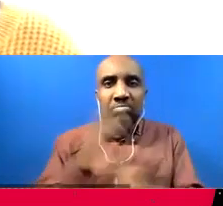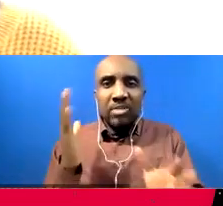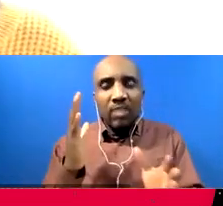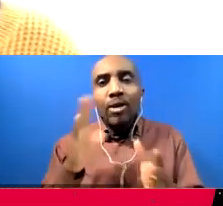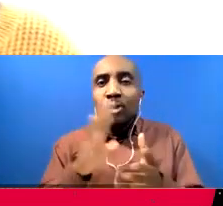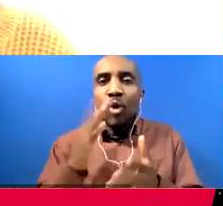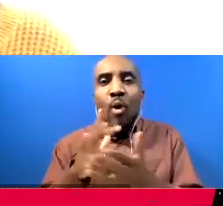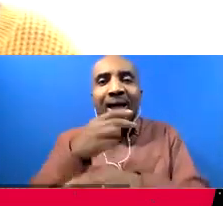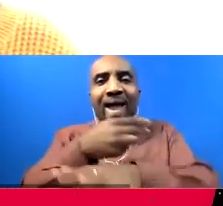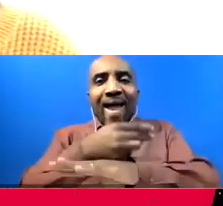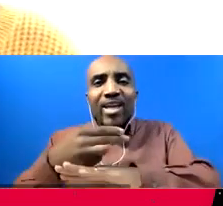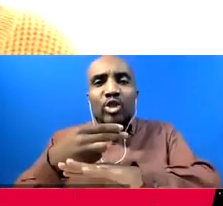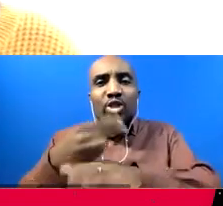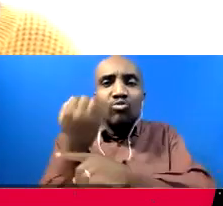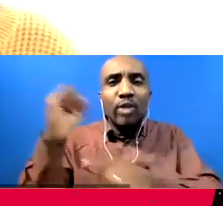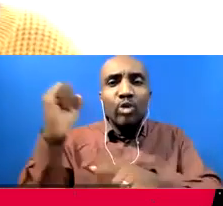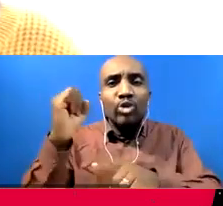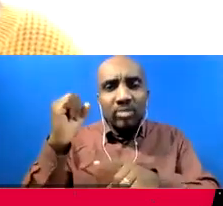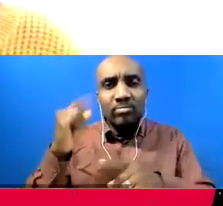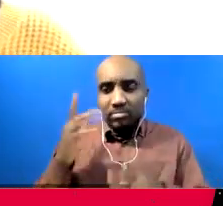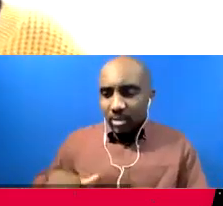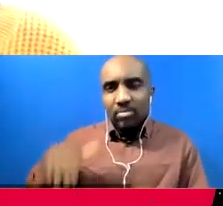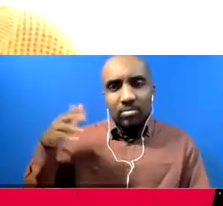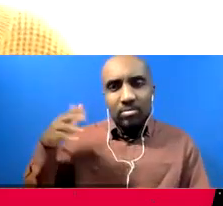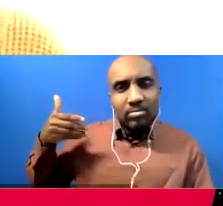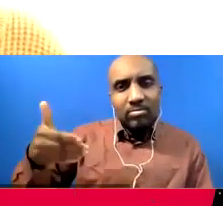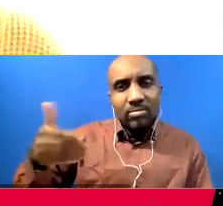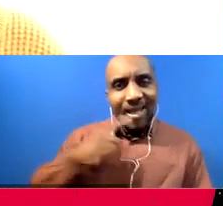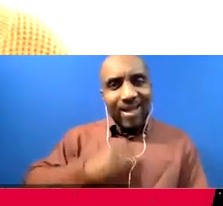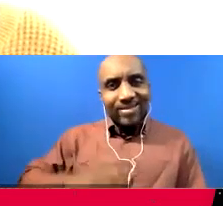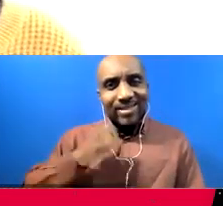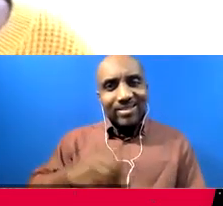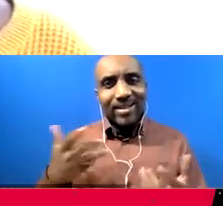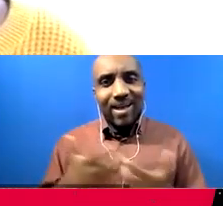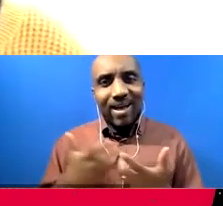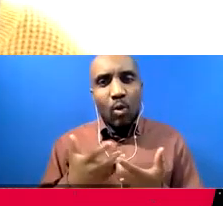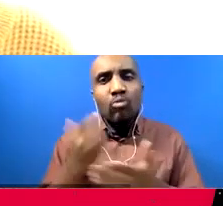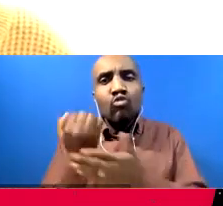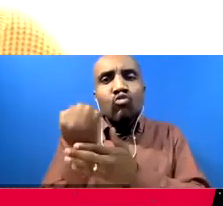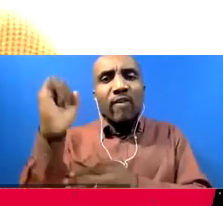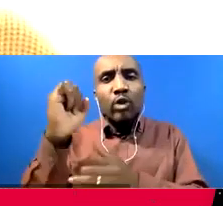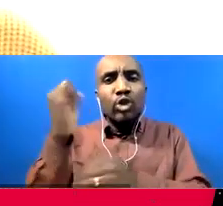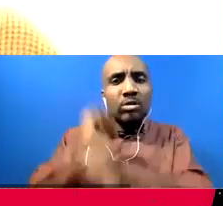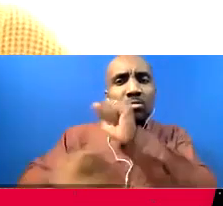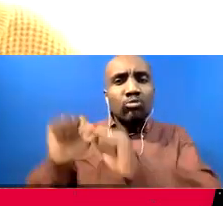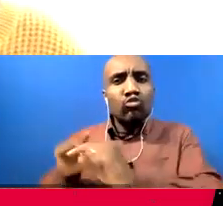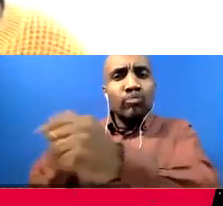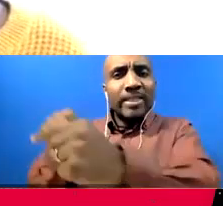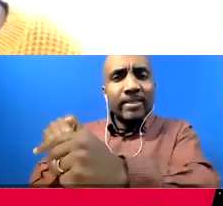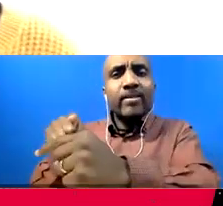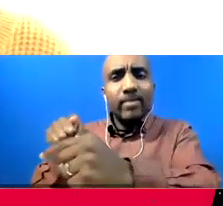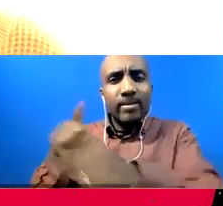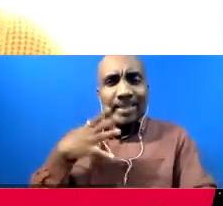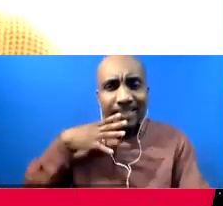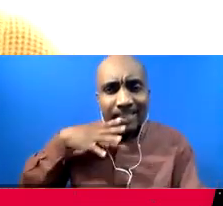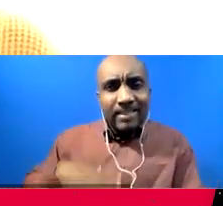the Haitian Revolution and afterwards, I understand that my identity was only made possible through revolution and resistance and the unrelenting